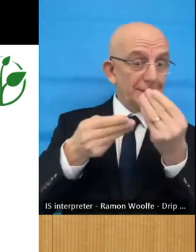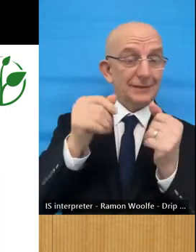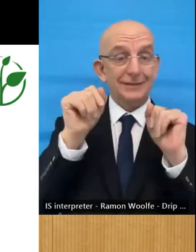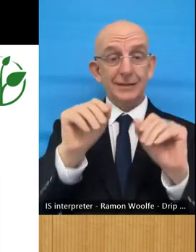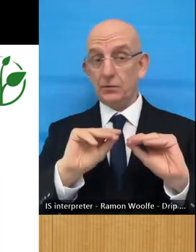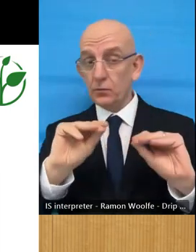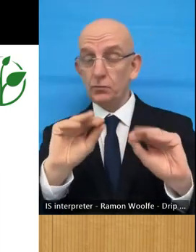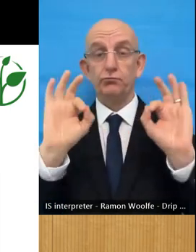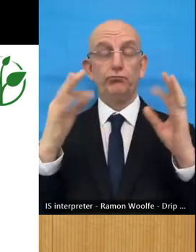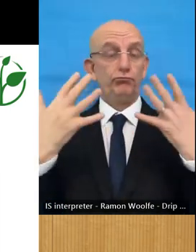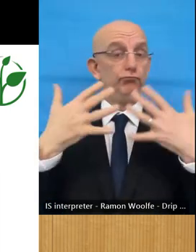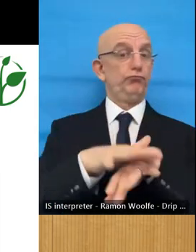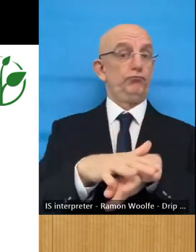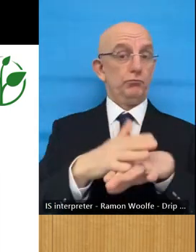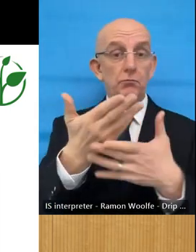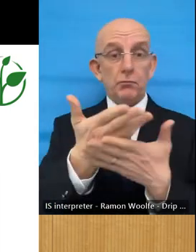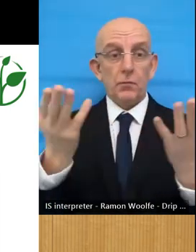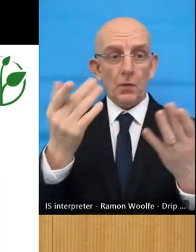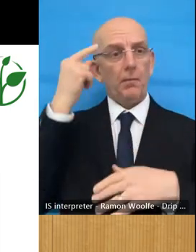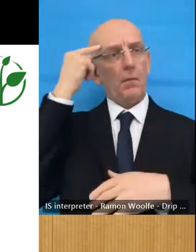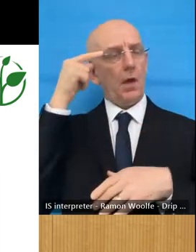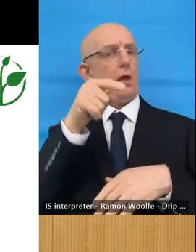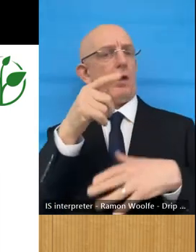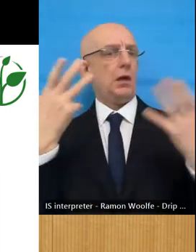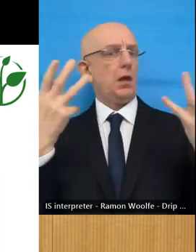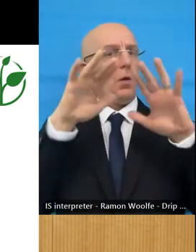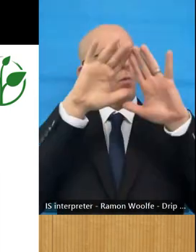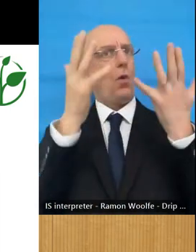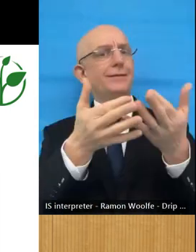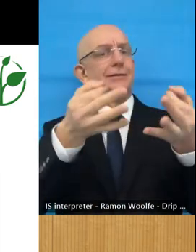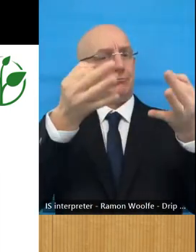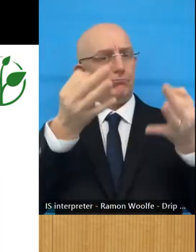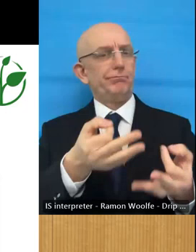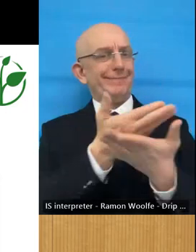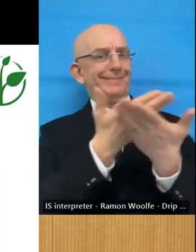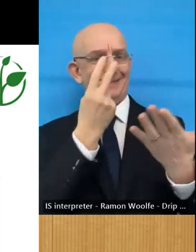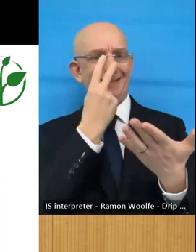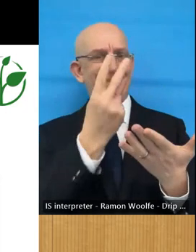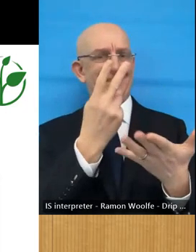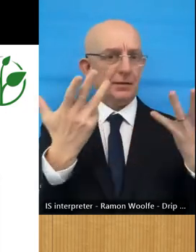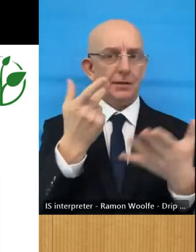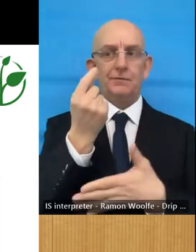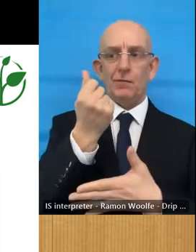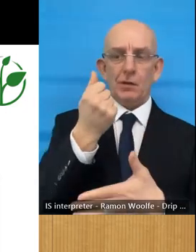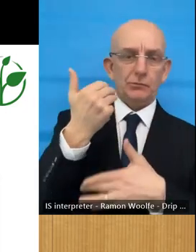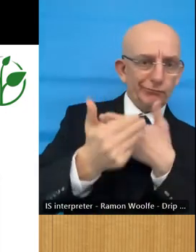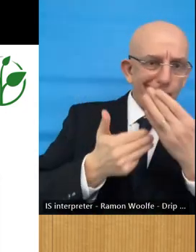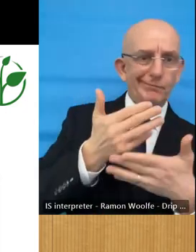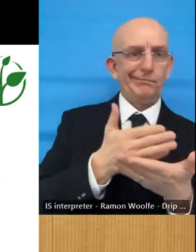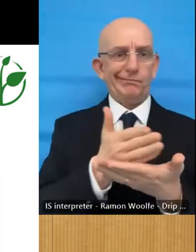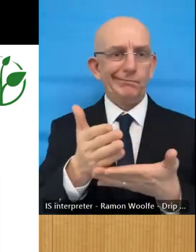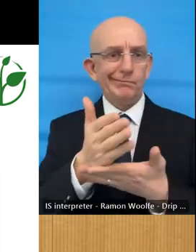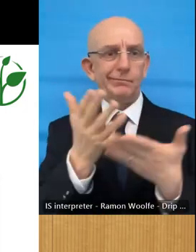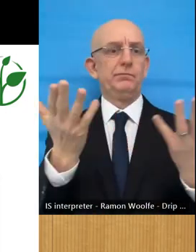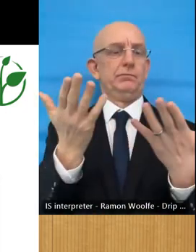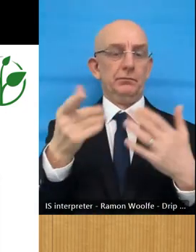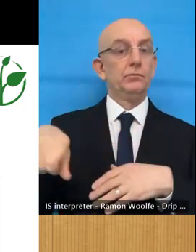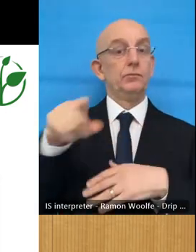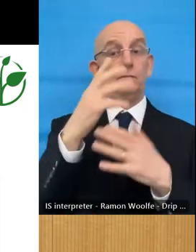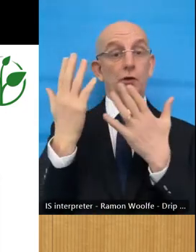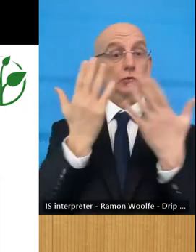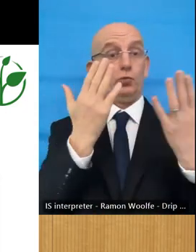our adaptive educational approach. This comprises regular consultation with our students with disabilities